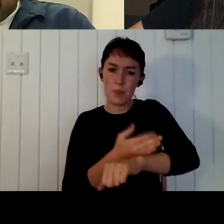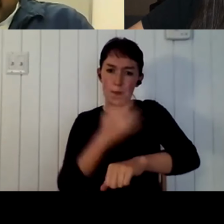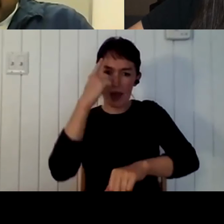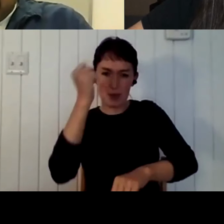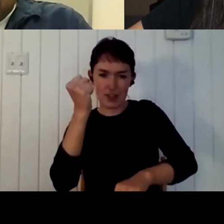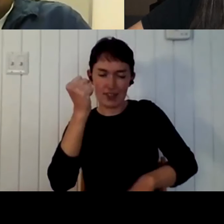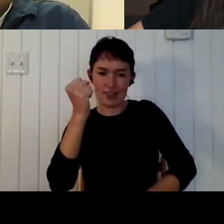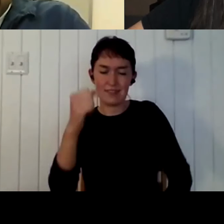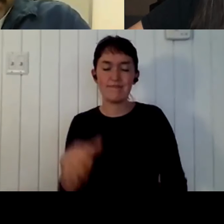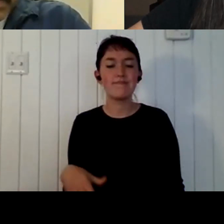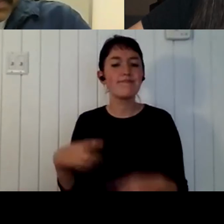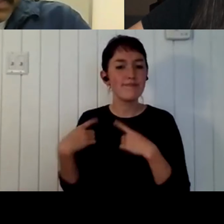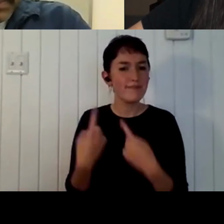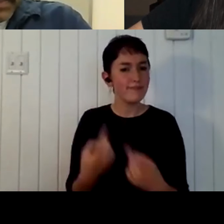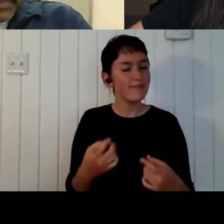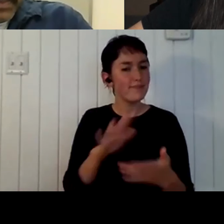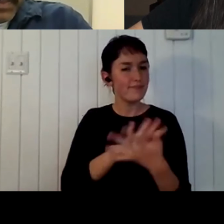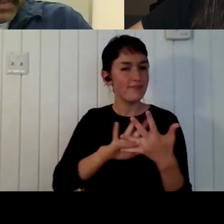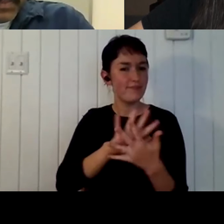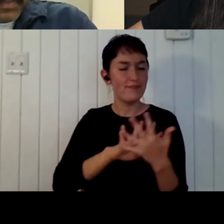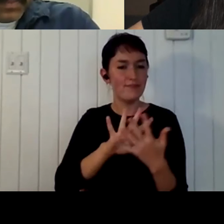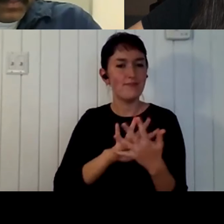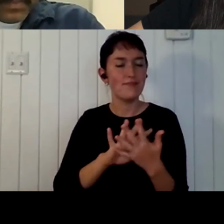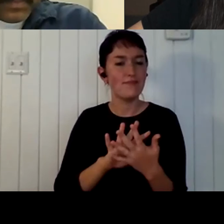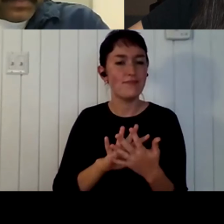little unclear. There are some like very,